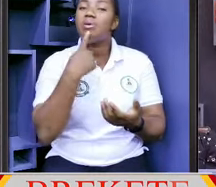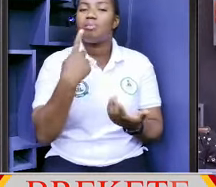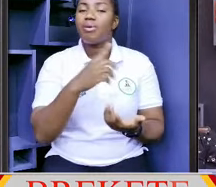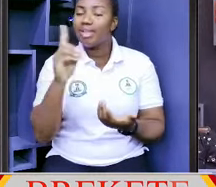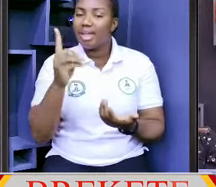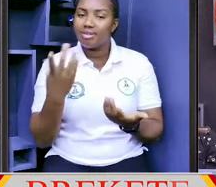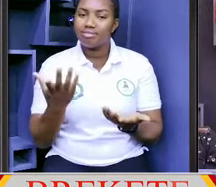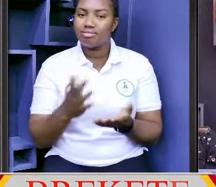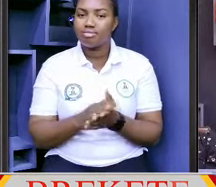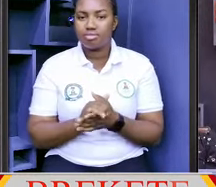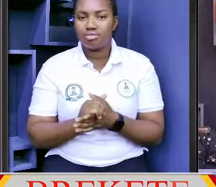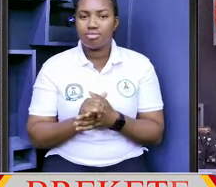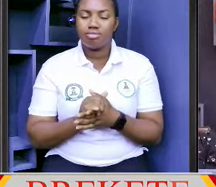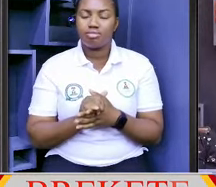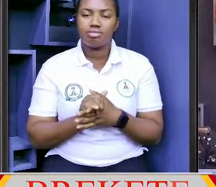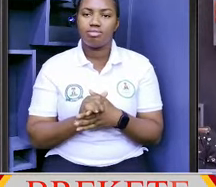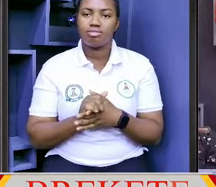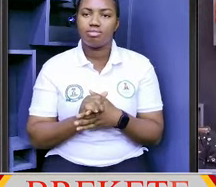disappointed.